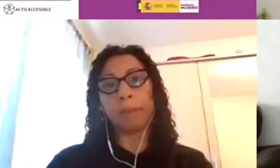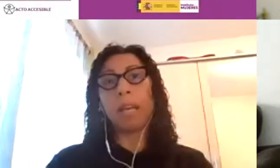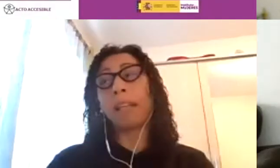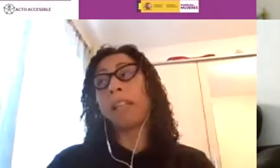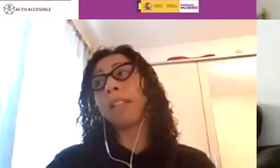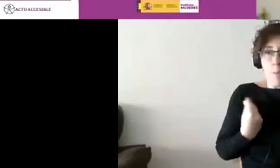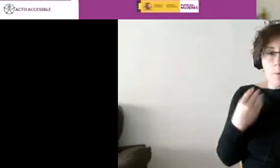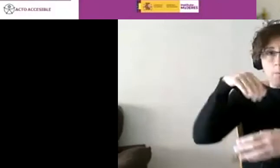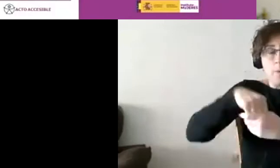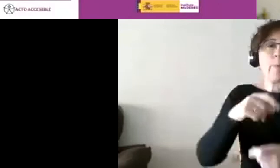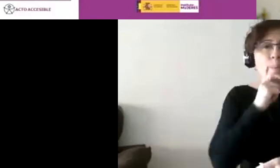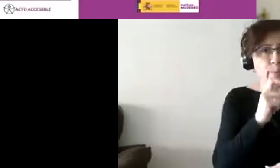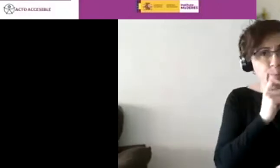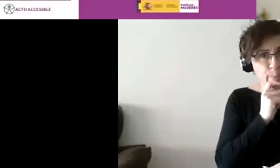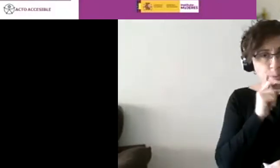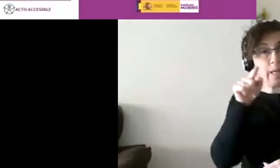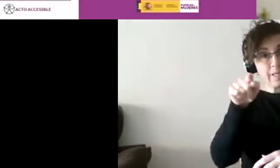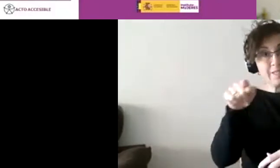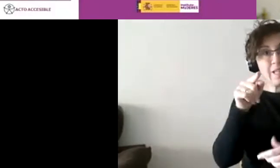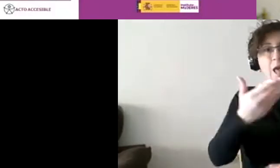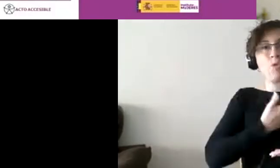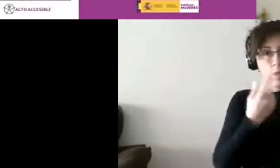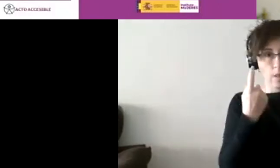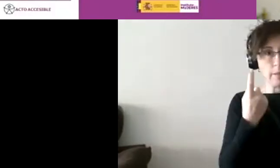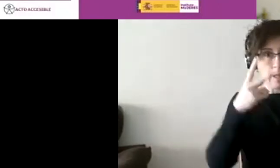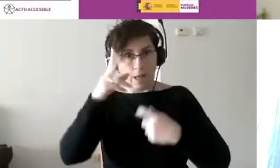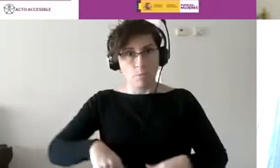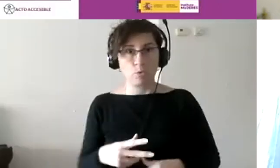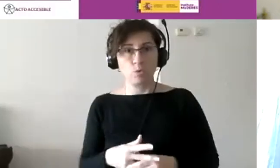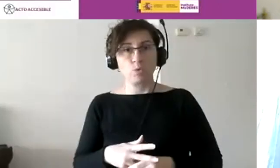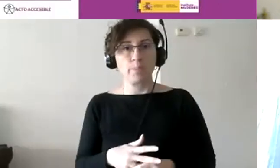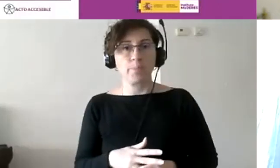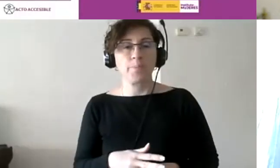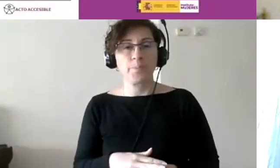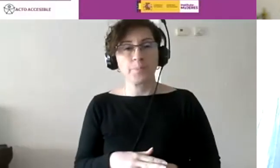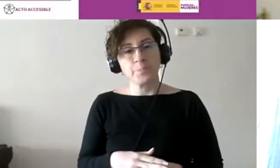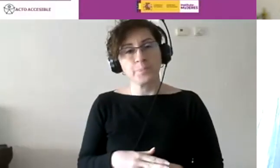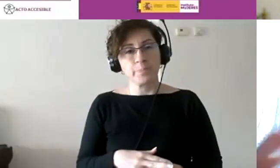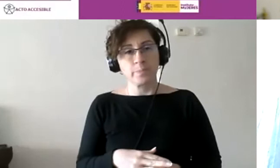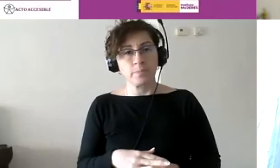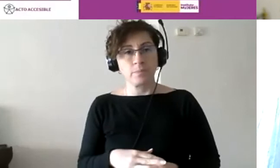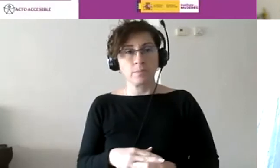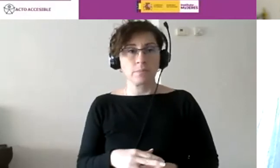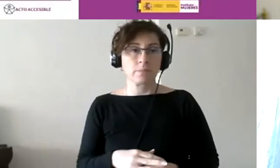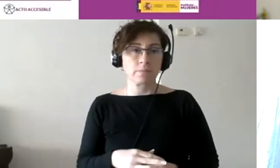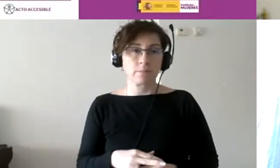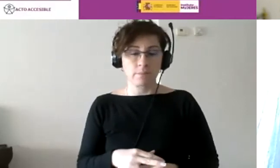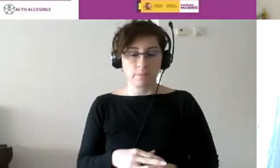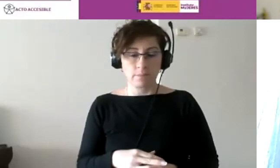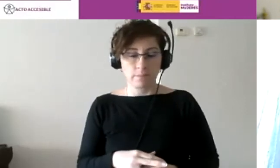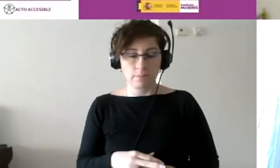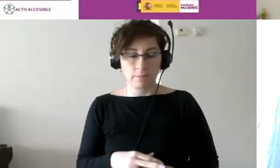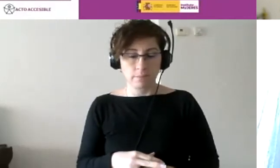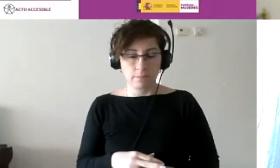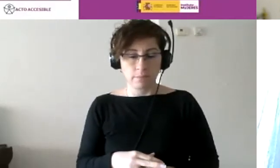Mostly. And yeah, it's a little bit difficult in Sweden. We go to the community to ask for this. Now we